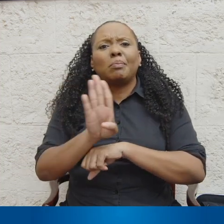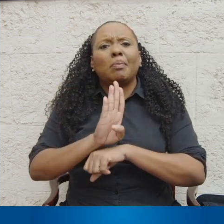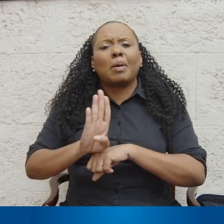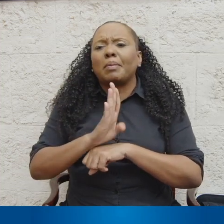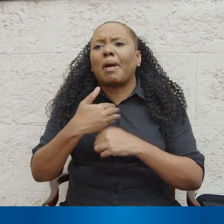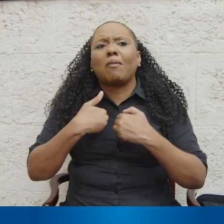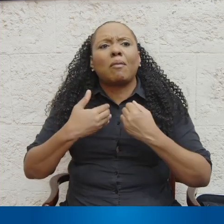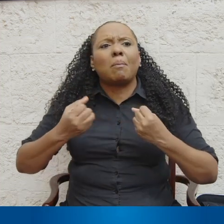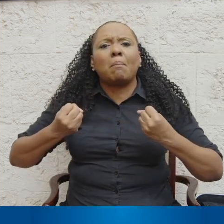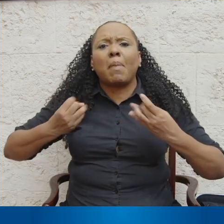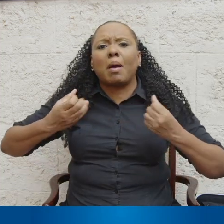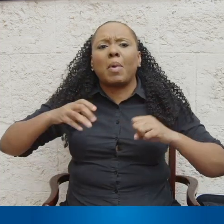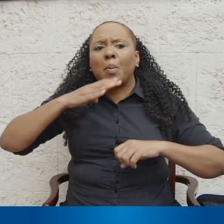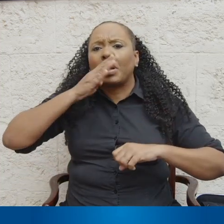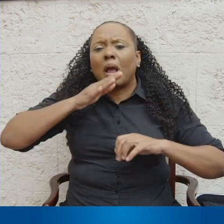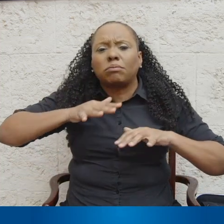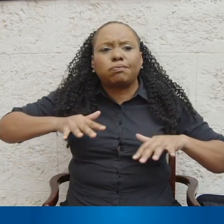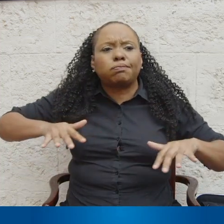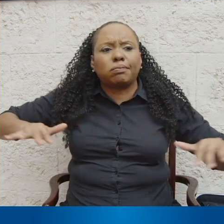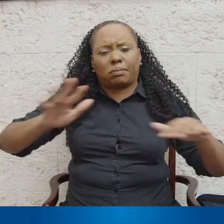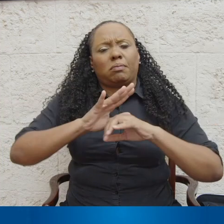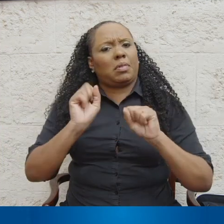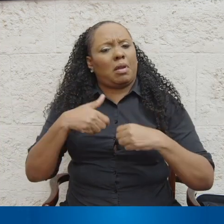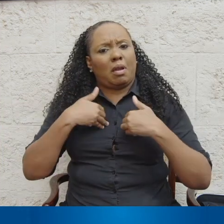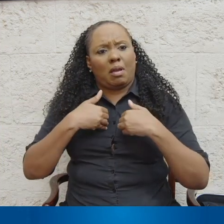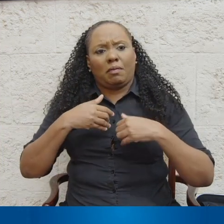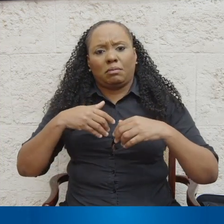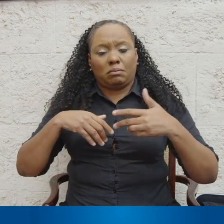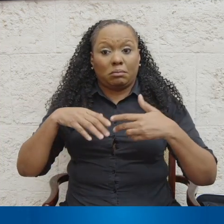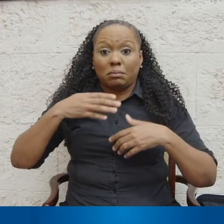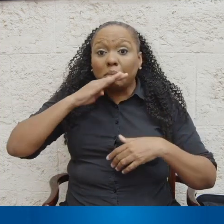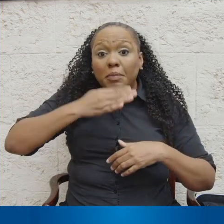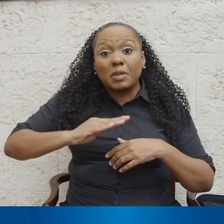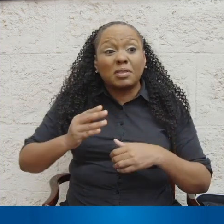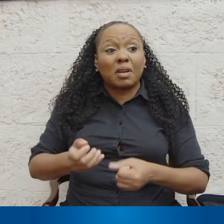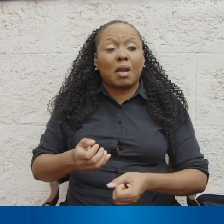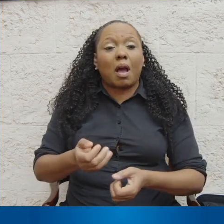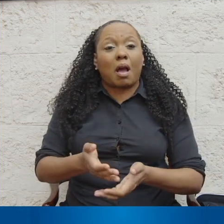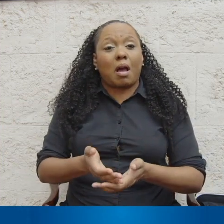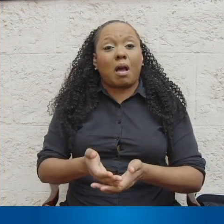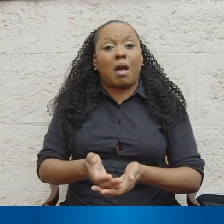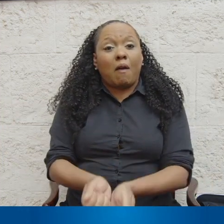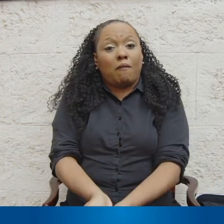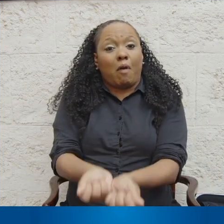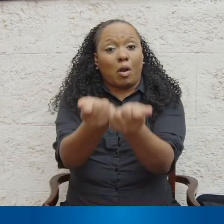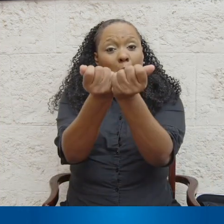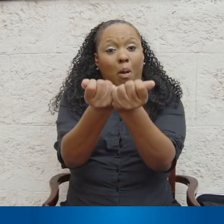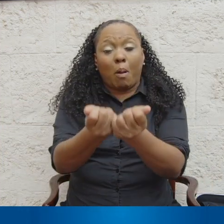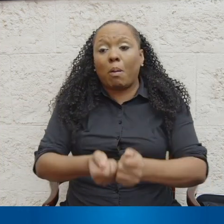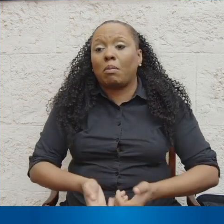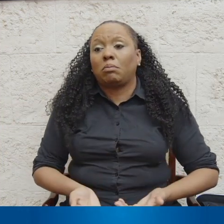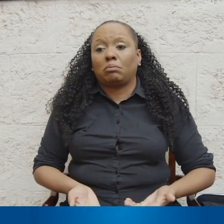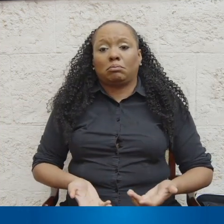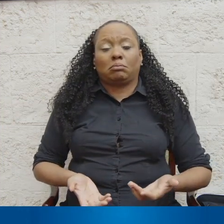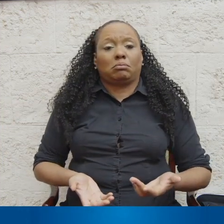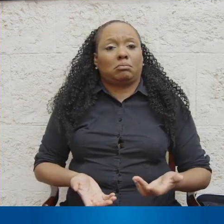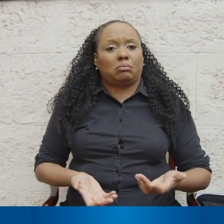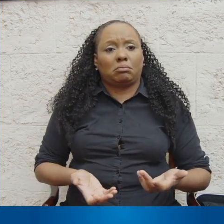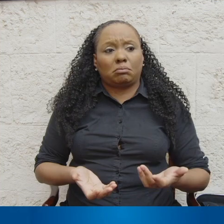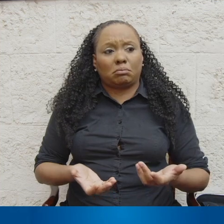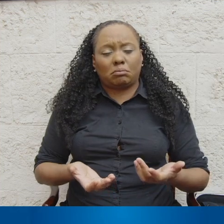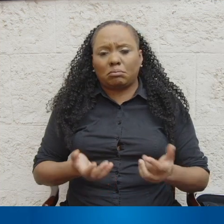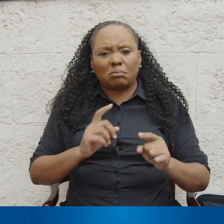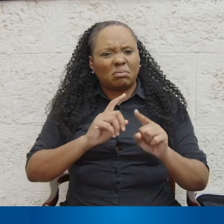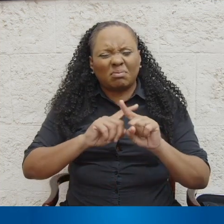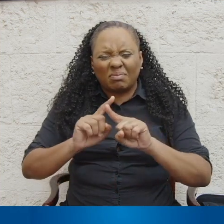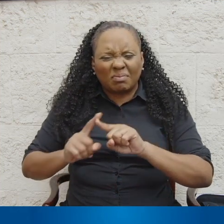do beach volleyball or football on the beaches. And this is one of the areas that we are looking to promote. Water